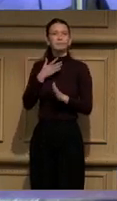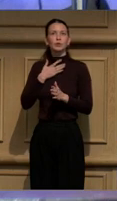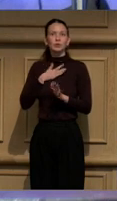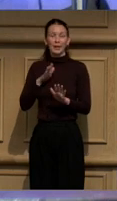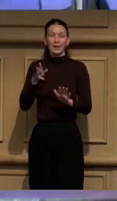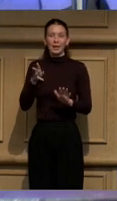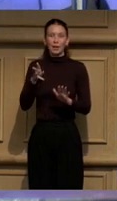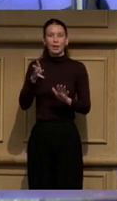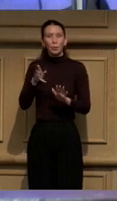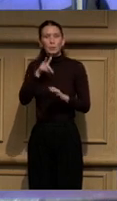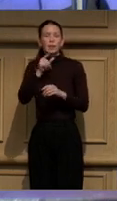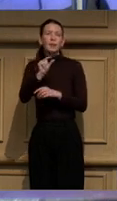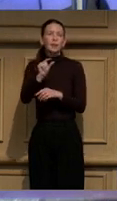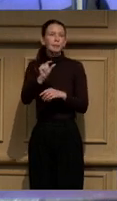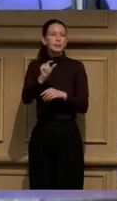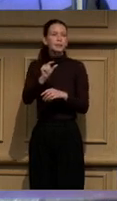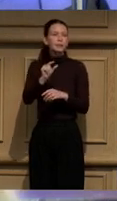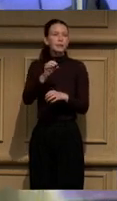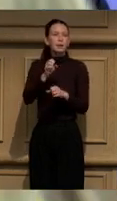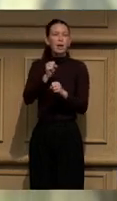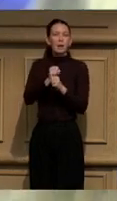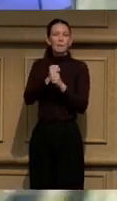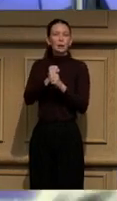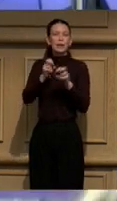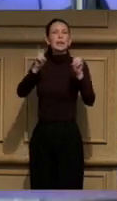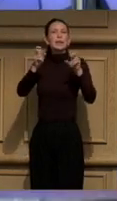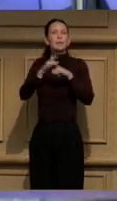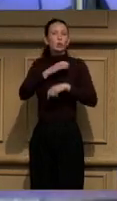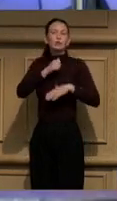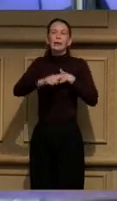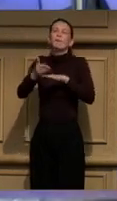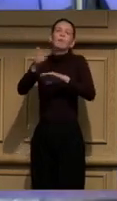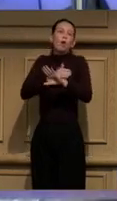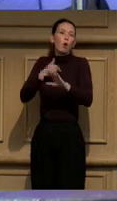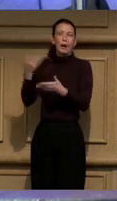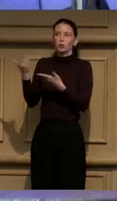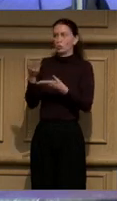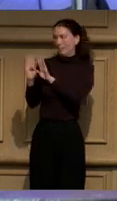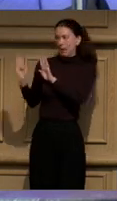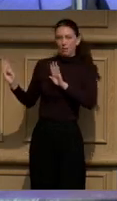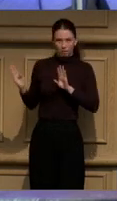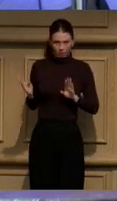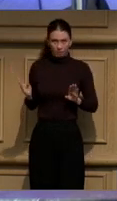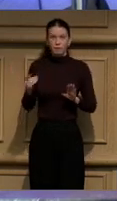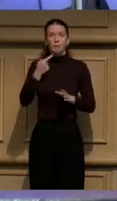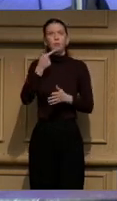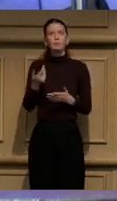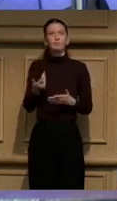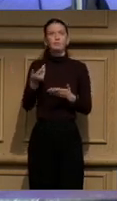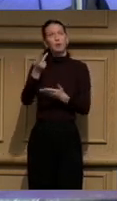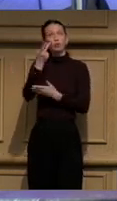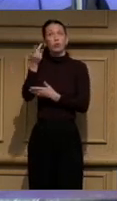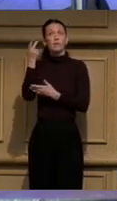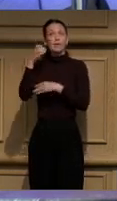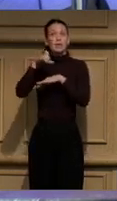speak a little to the theme that we're talking about today before introducing this incredible panel. But reflecting back on the decade